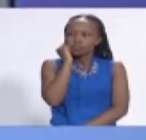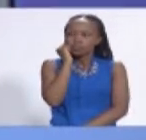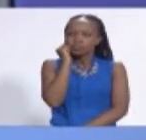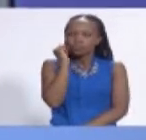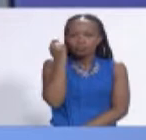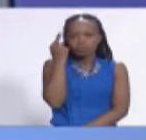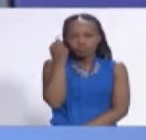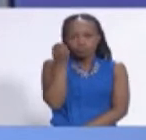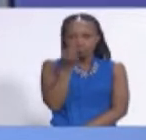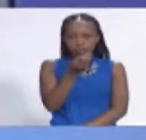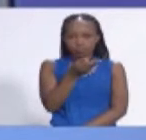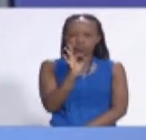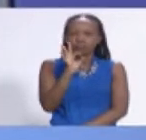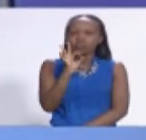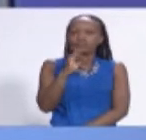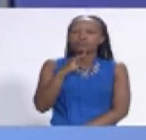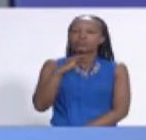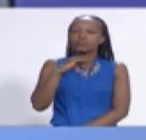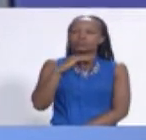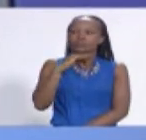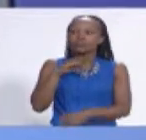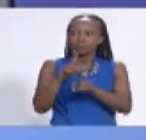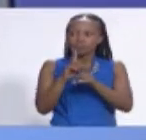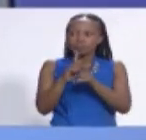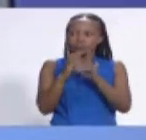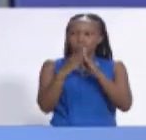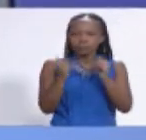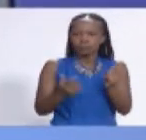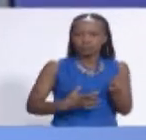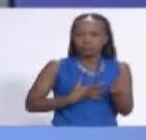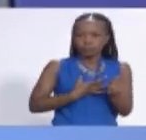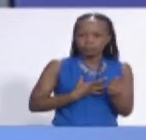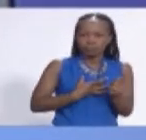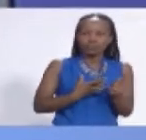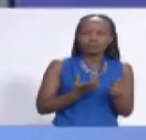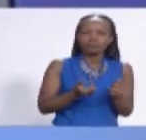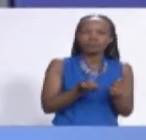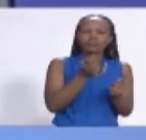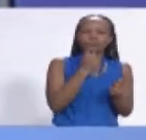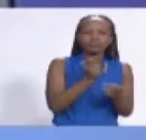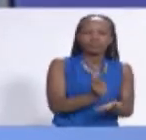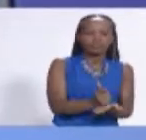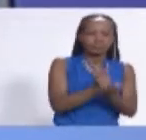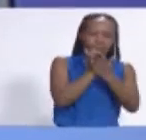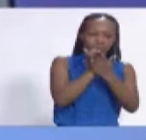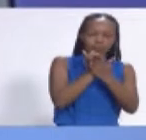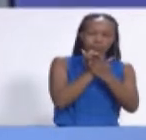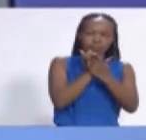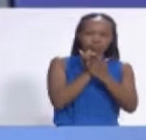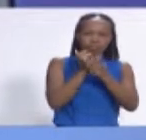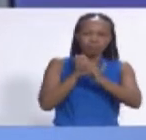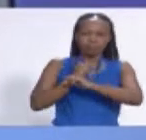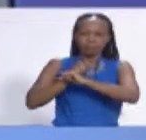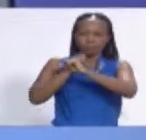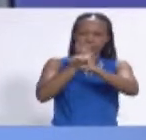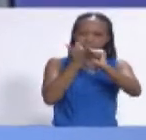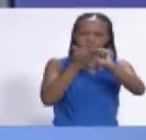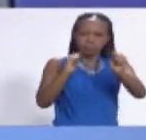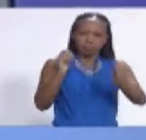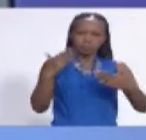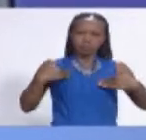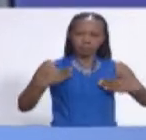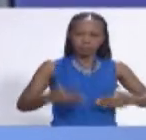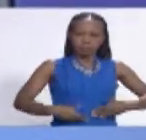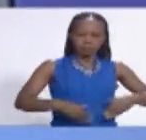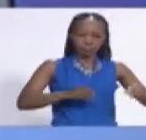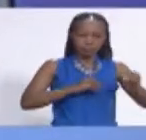the dead, house-to-house visitation, provision of medical aid and accommodation, preventing any person from leaving